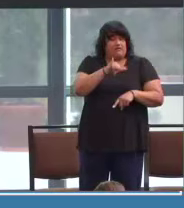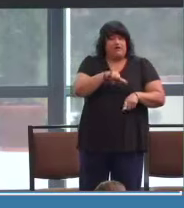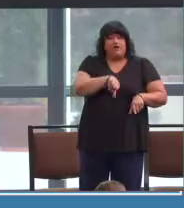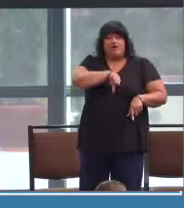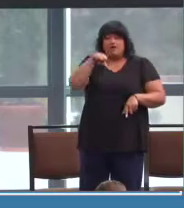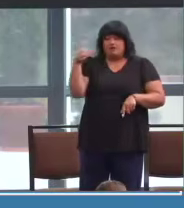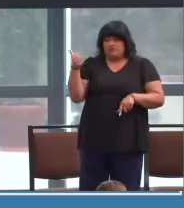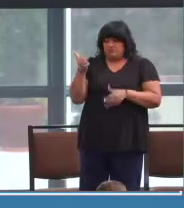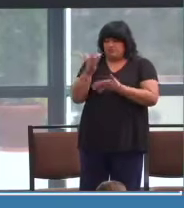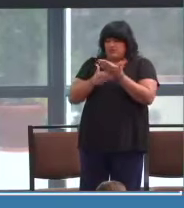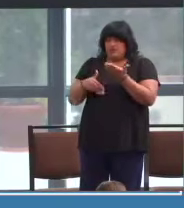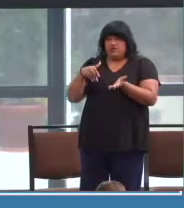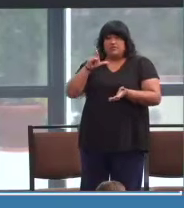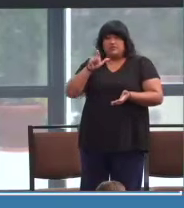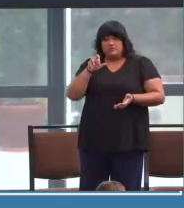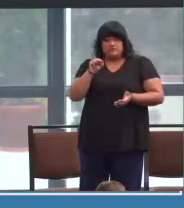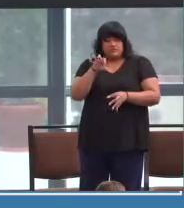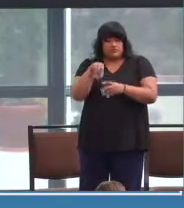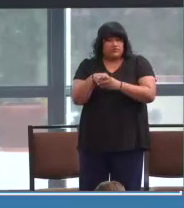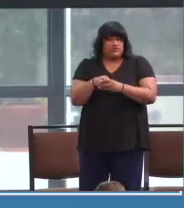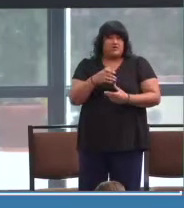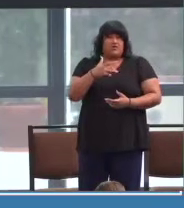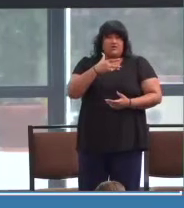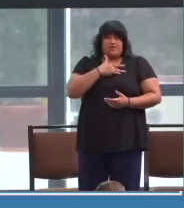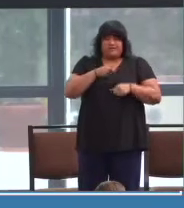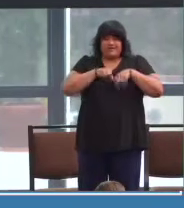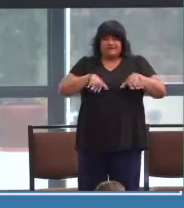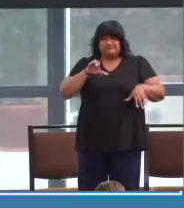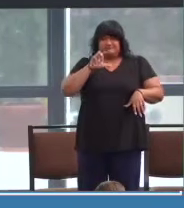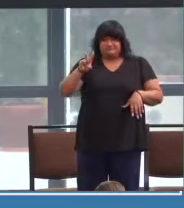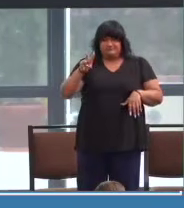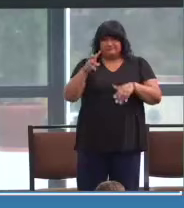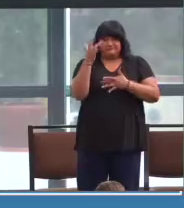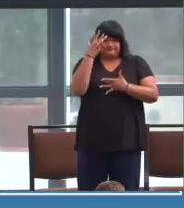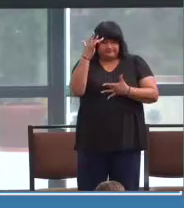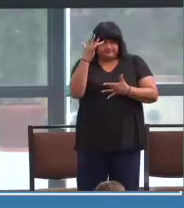lupus, some of the key comorbidities include cardiovascular disease, classically lupus